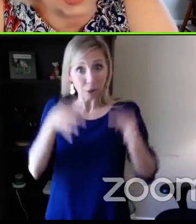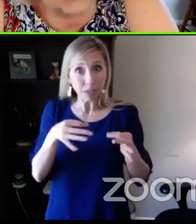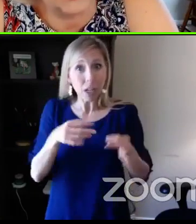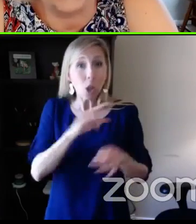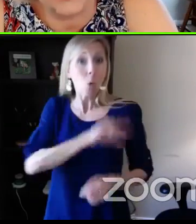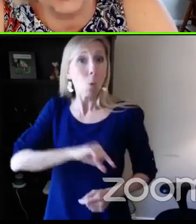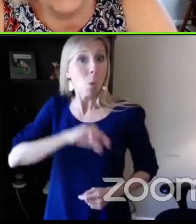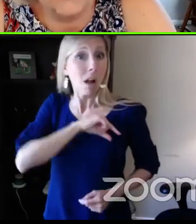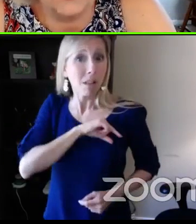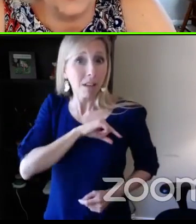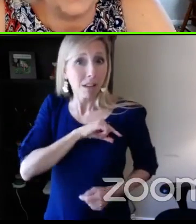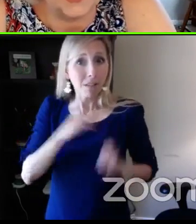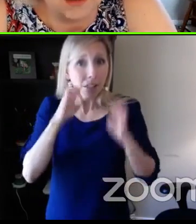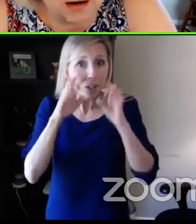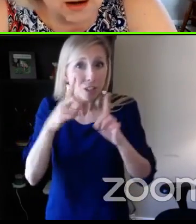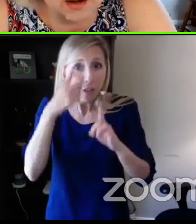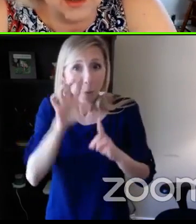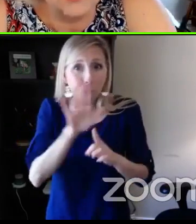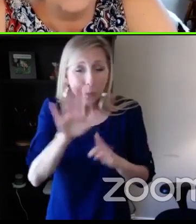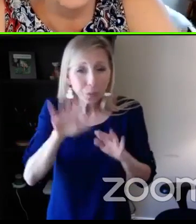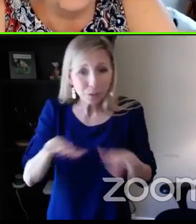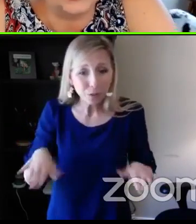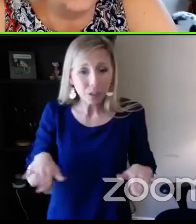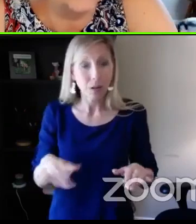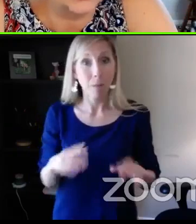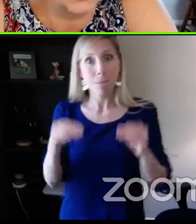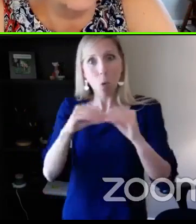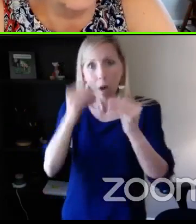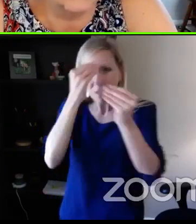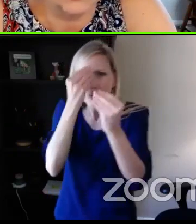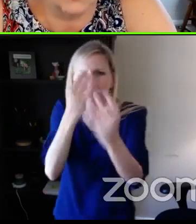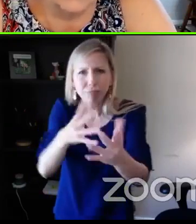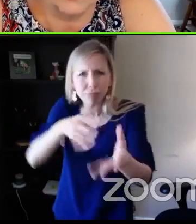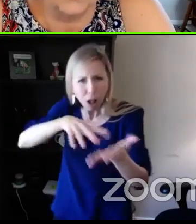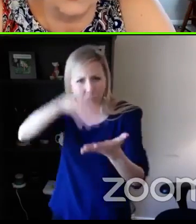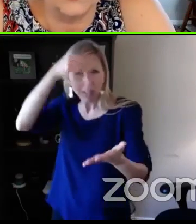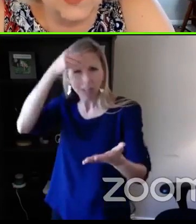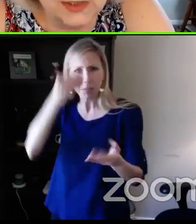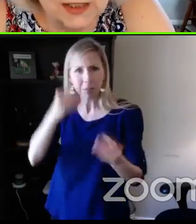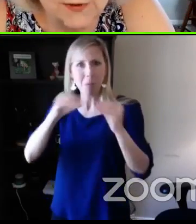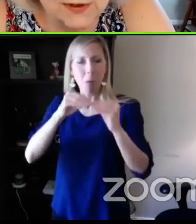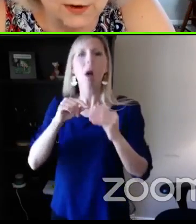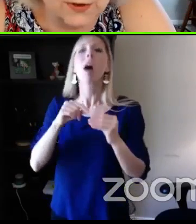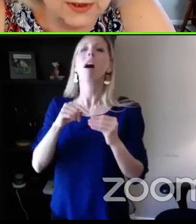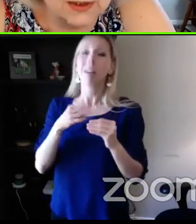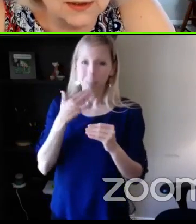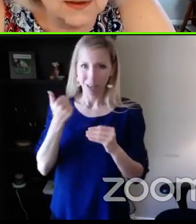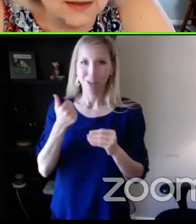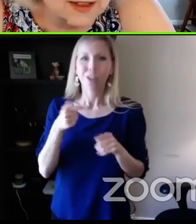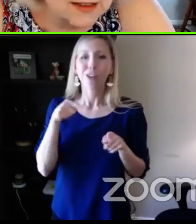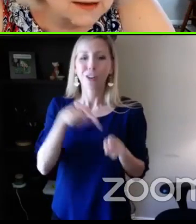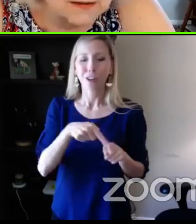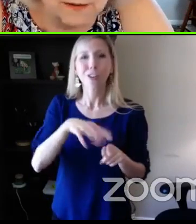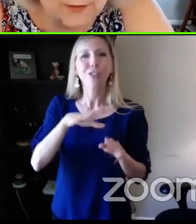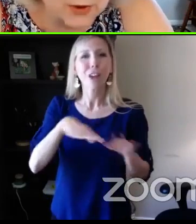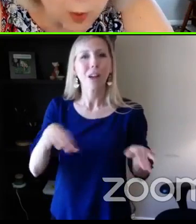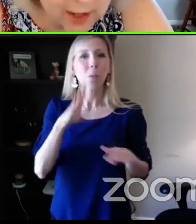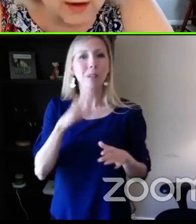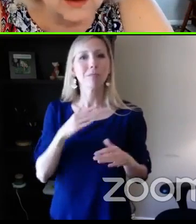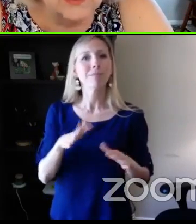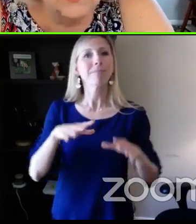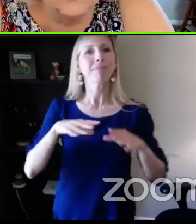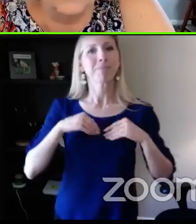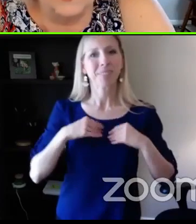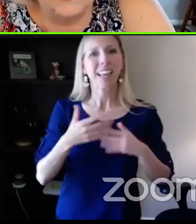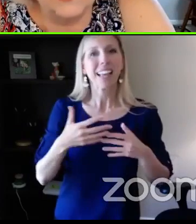children receive. And the better informed they are, the better the chance that the child is going to receive the services that they